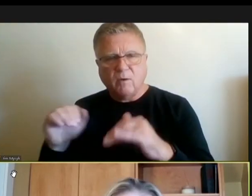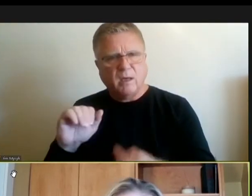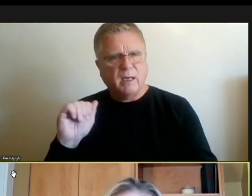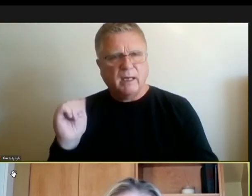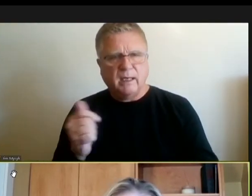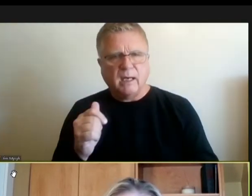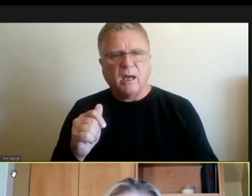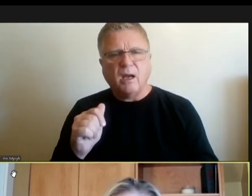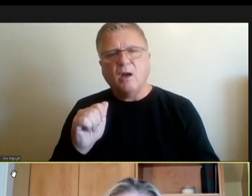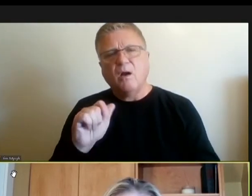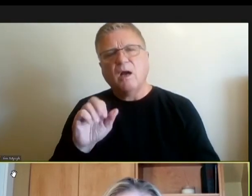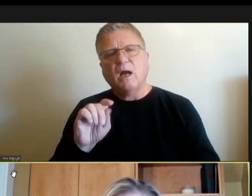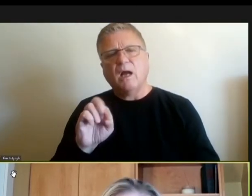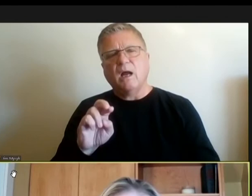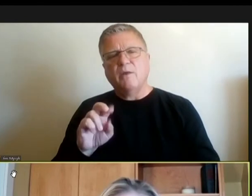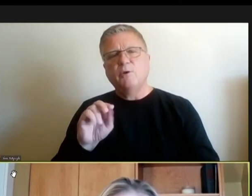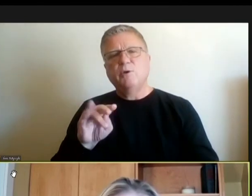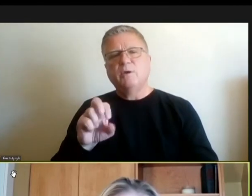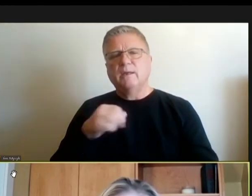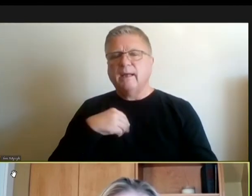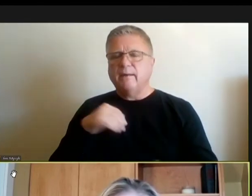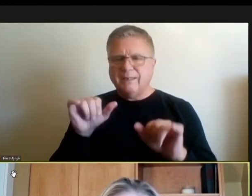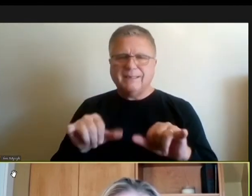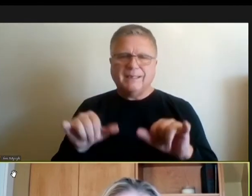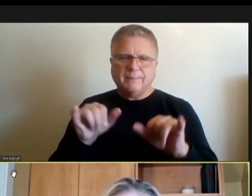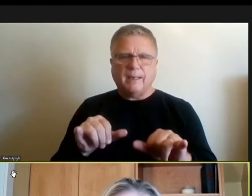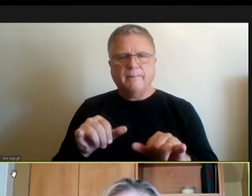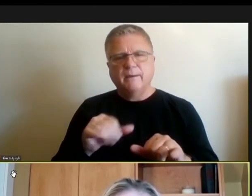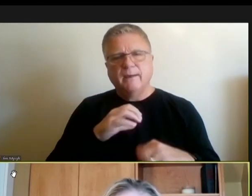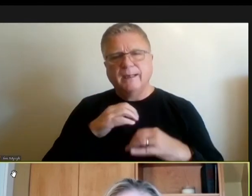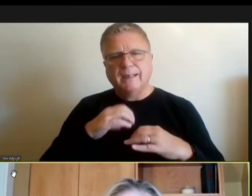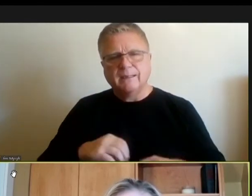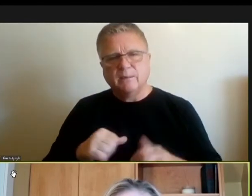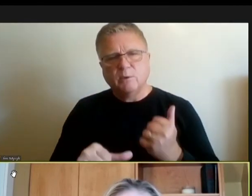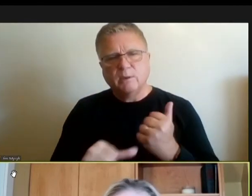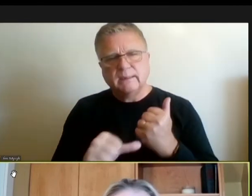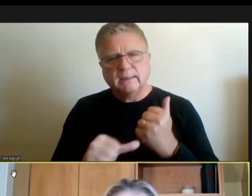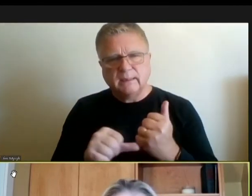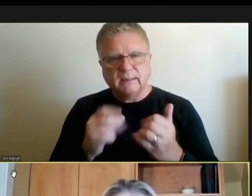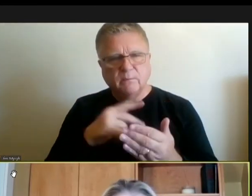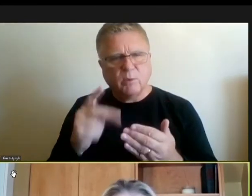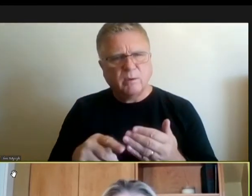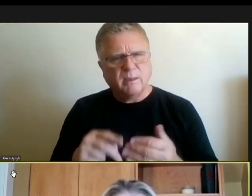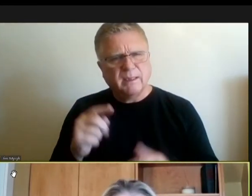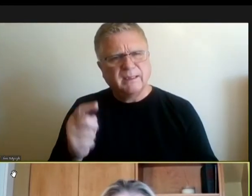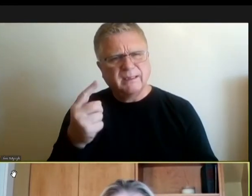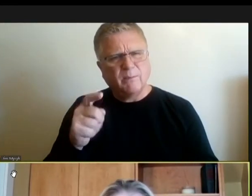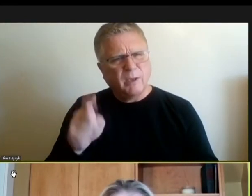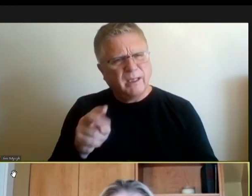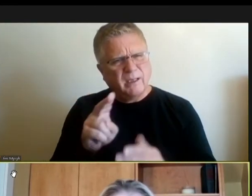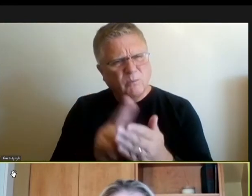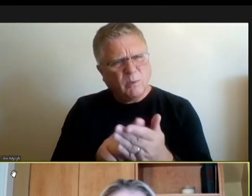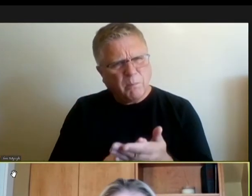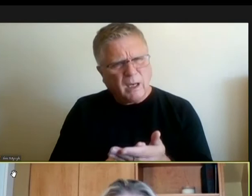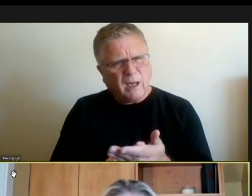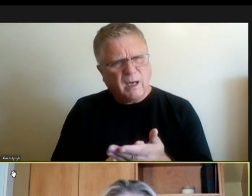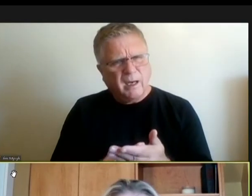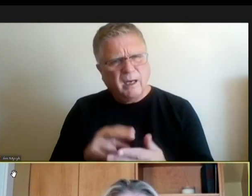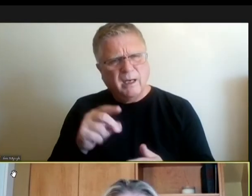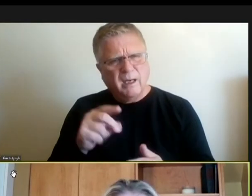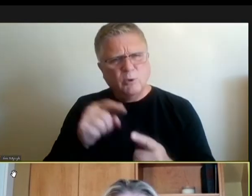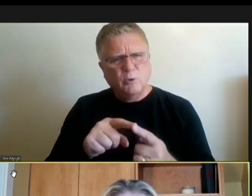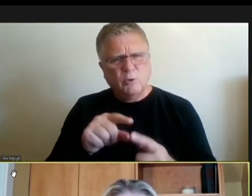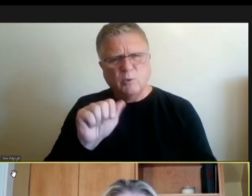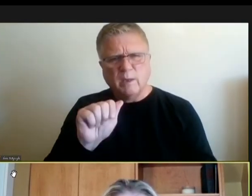other sorts have these same sorts of customer assistance programs. Does someone need to apply to an ALCOSAN